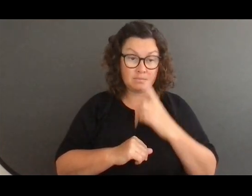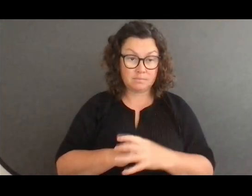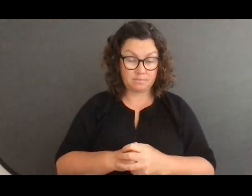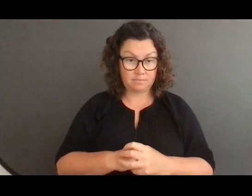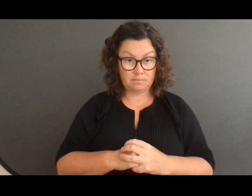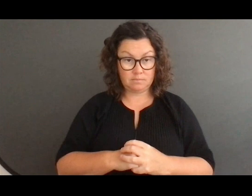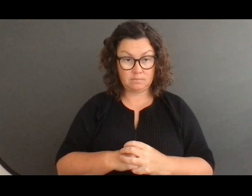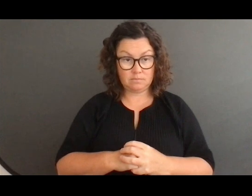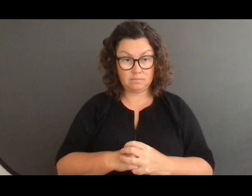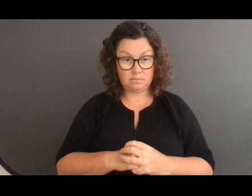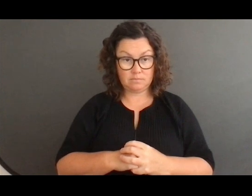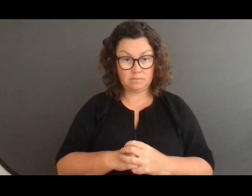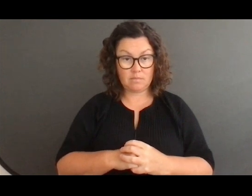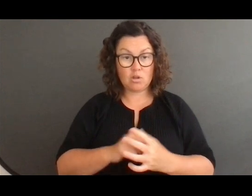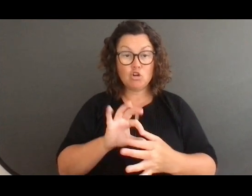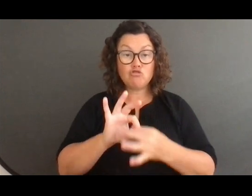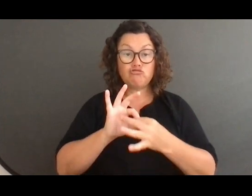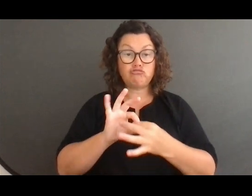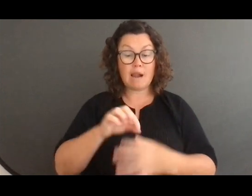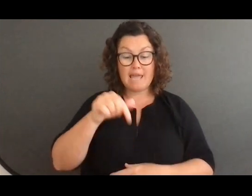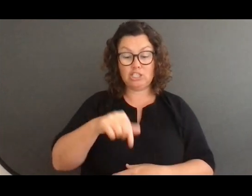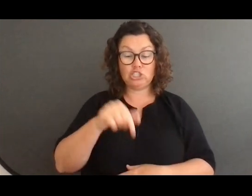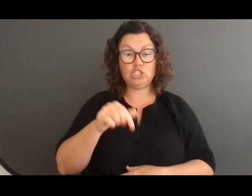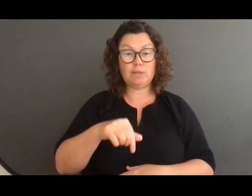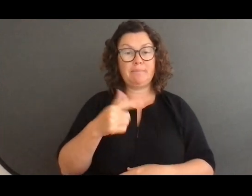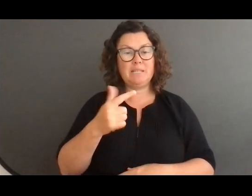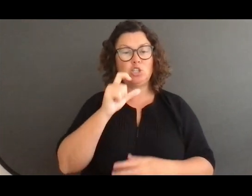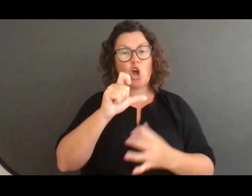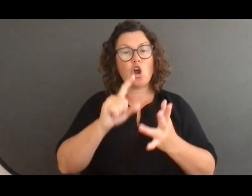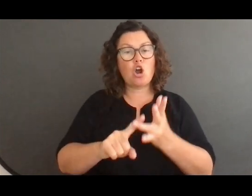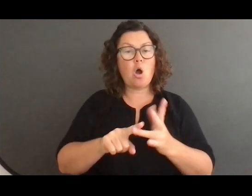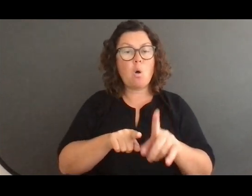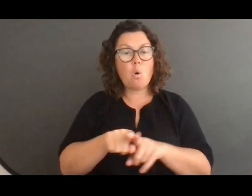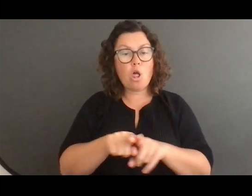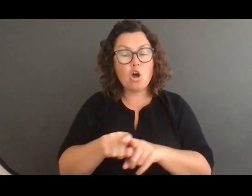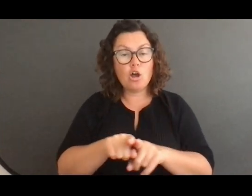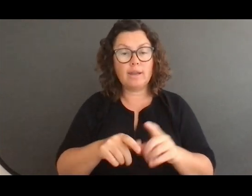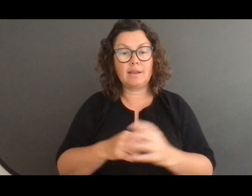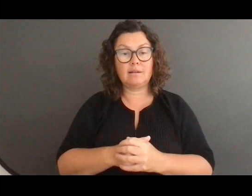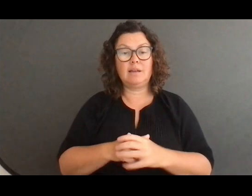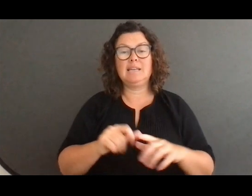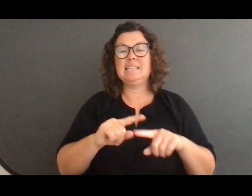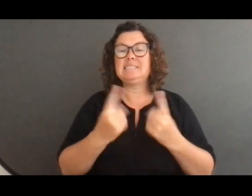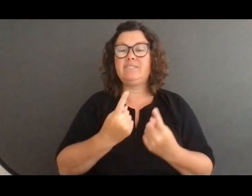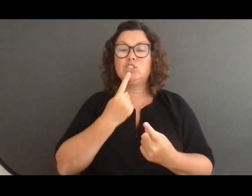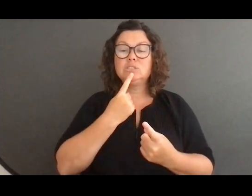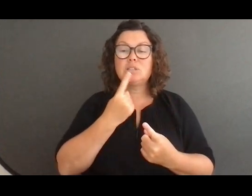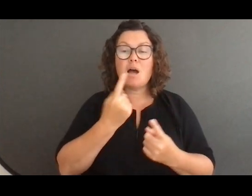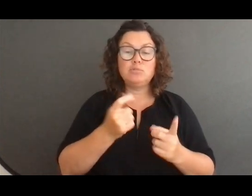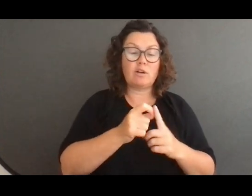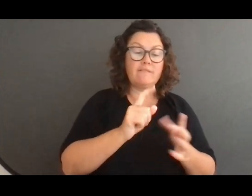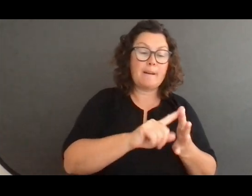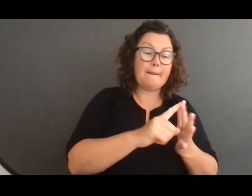kind of co-learning. So it can mean different kinds of peer-based models And it's taken from the idea of a relationship between younger and